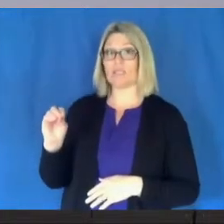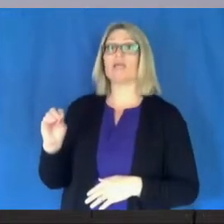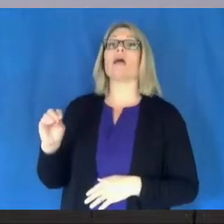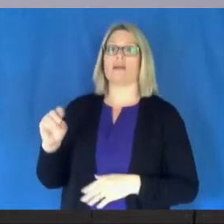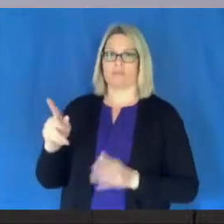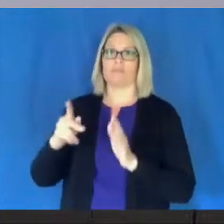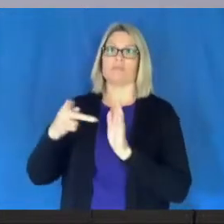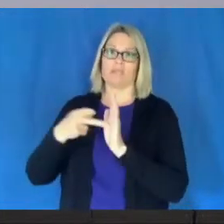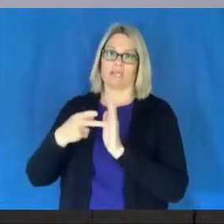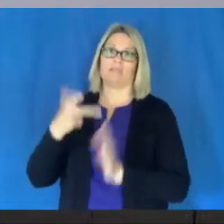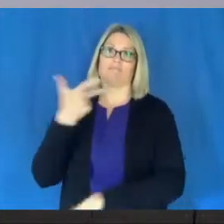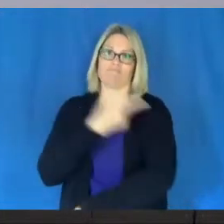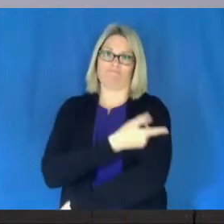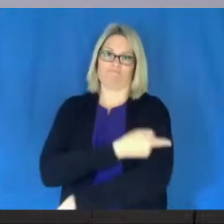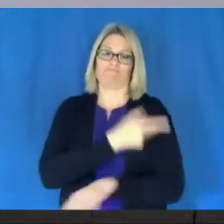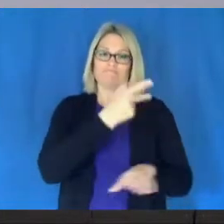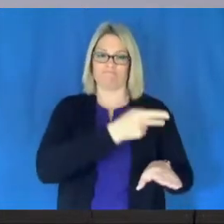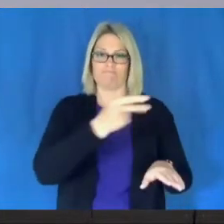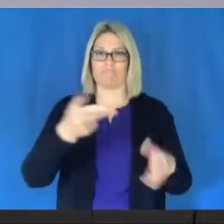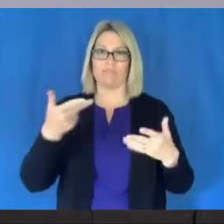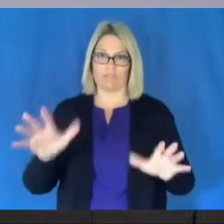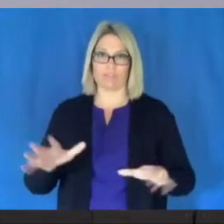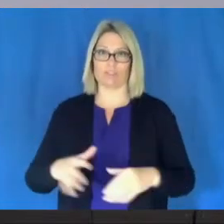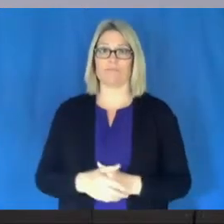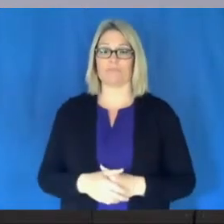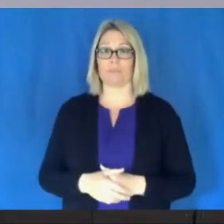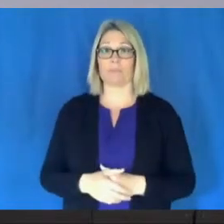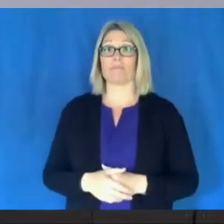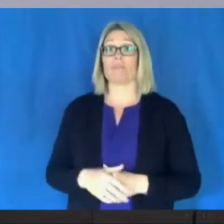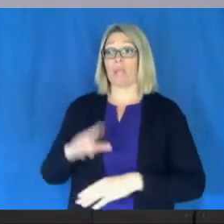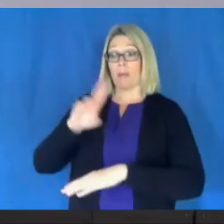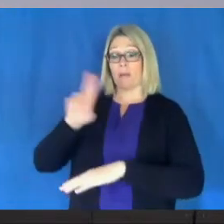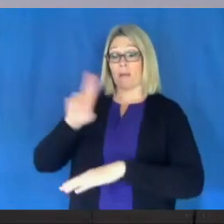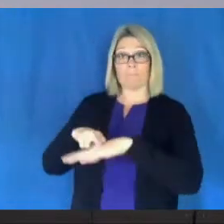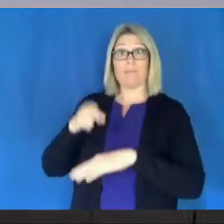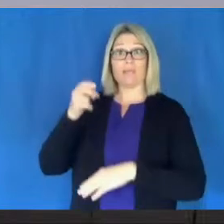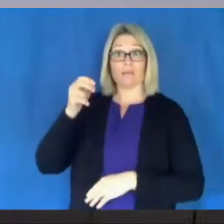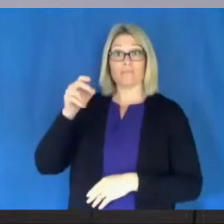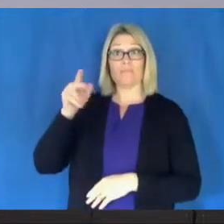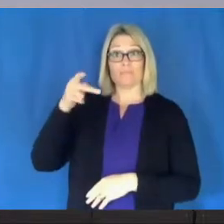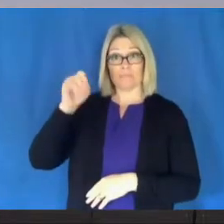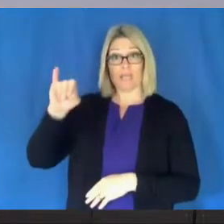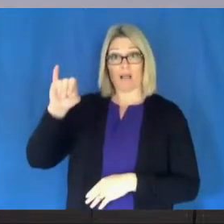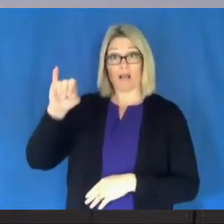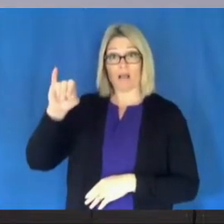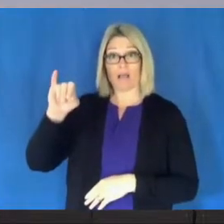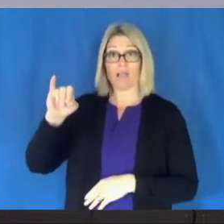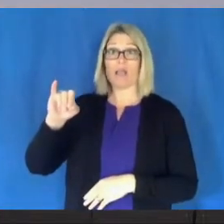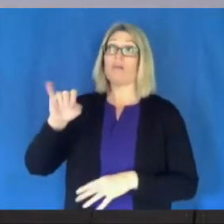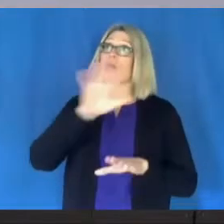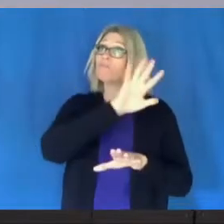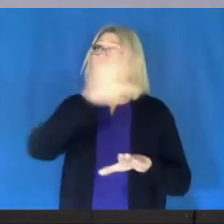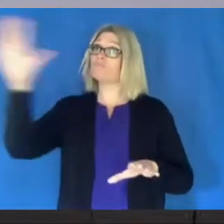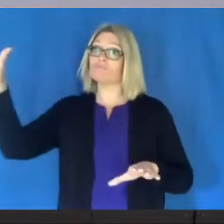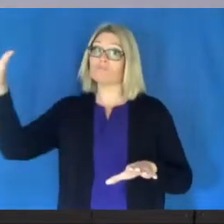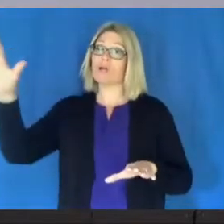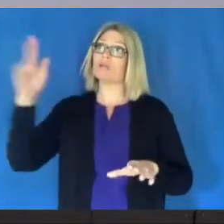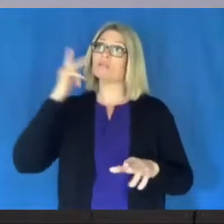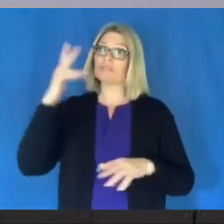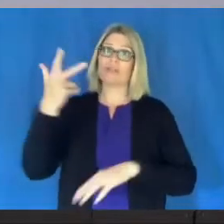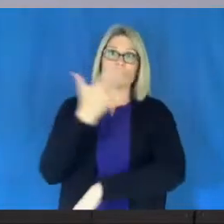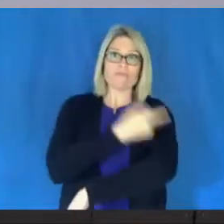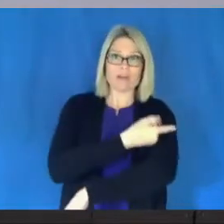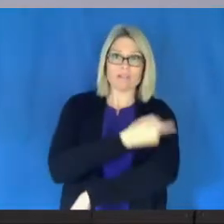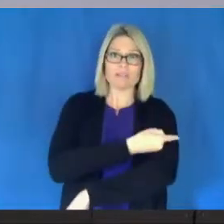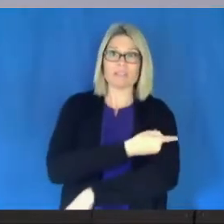of vaccine. Nationally, PEI is on par in terms of the rate of when you look at the vaccines that